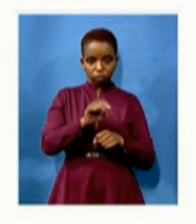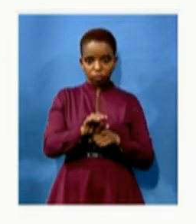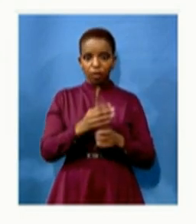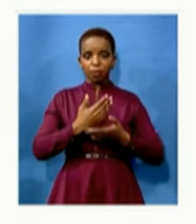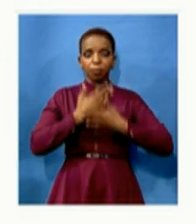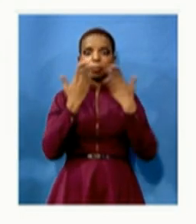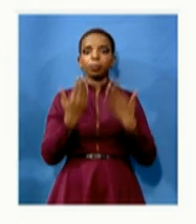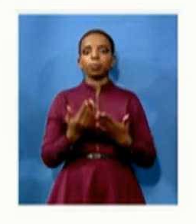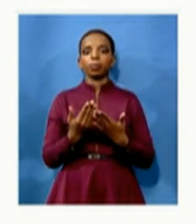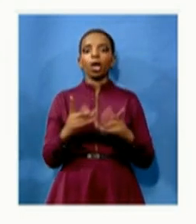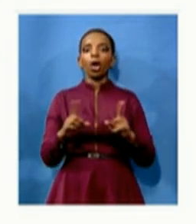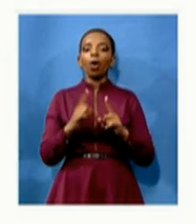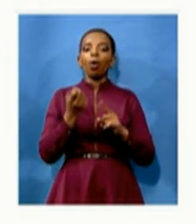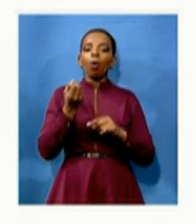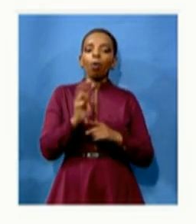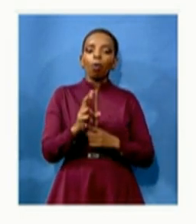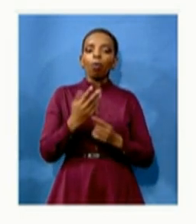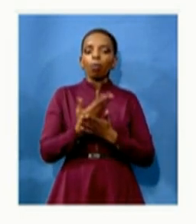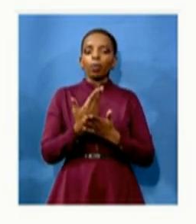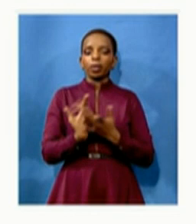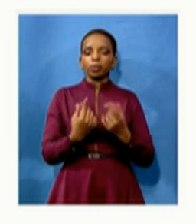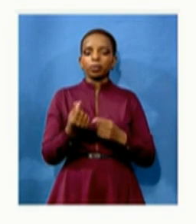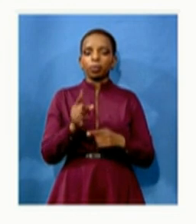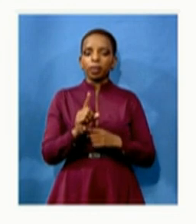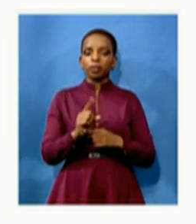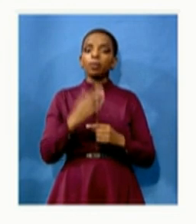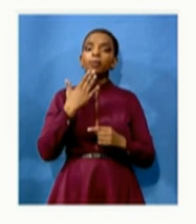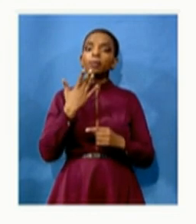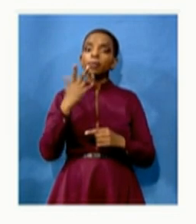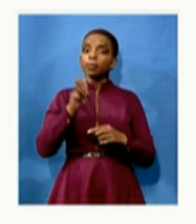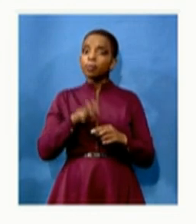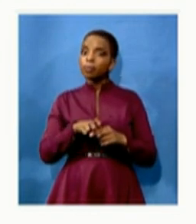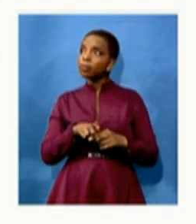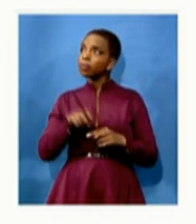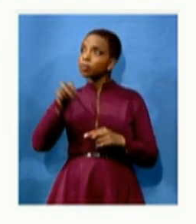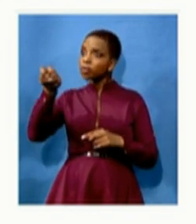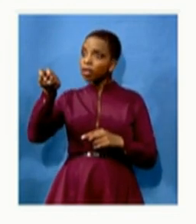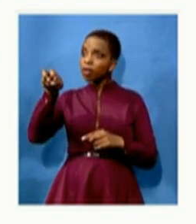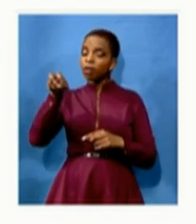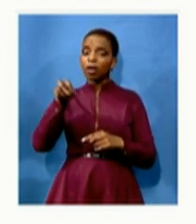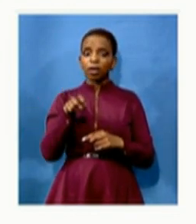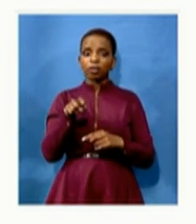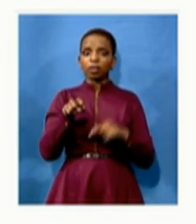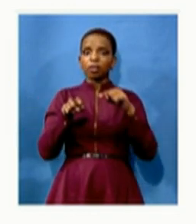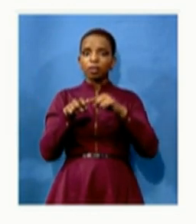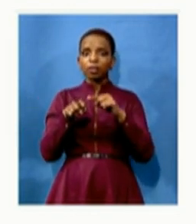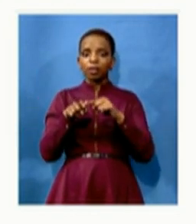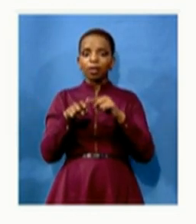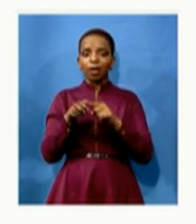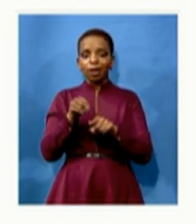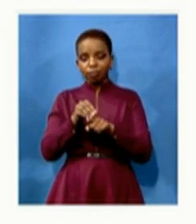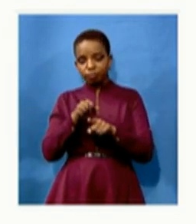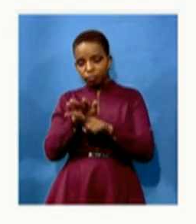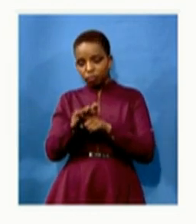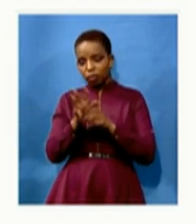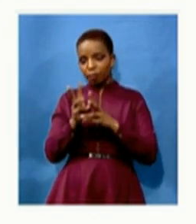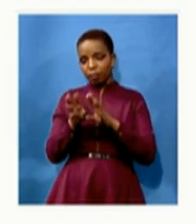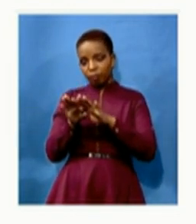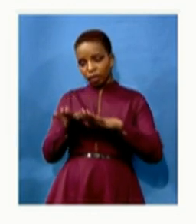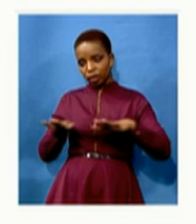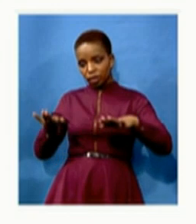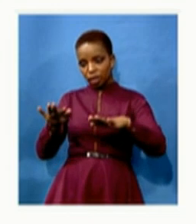agent travels, actually infects an agent in his own ward and travels to a highly densely